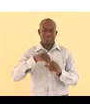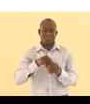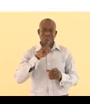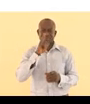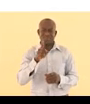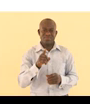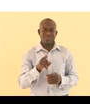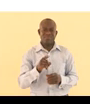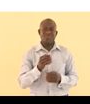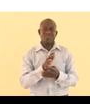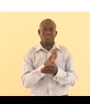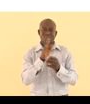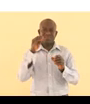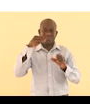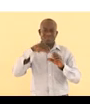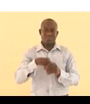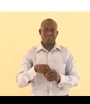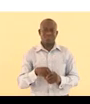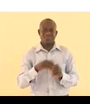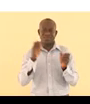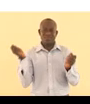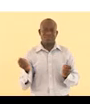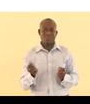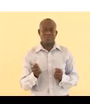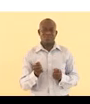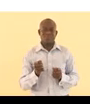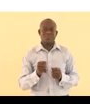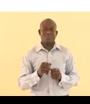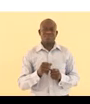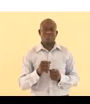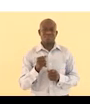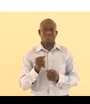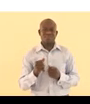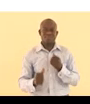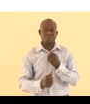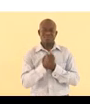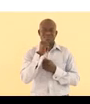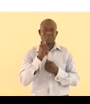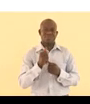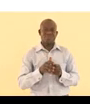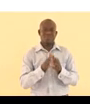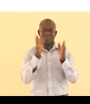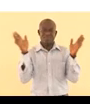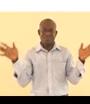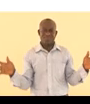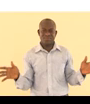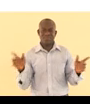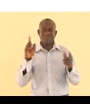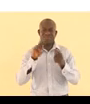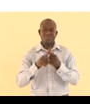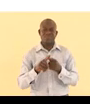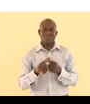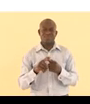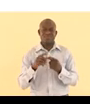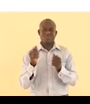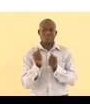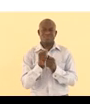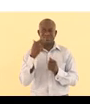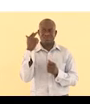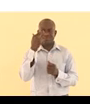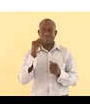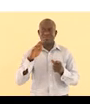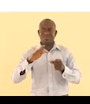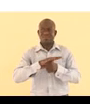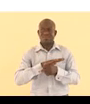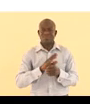a potent explosive, which is less dangerous when exposed and contended with than